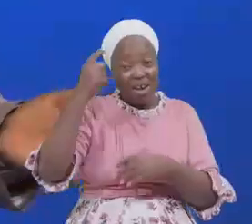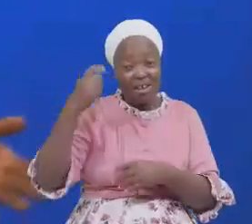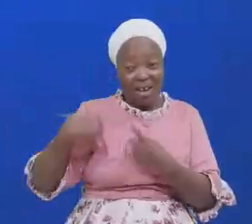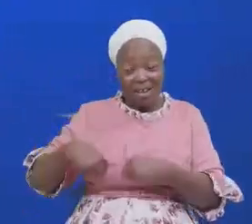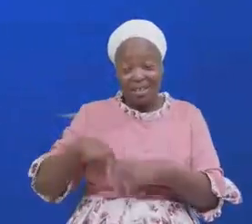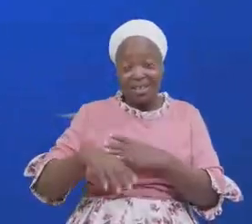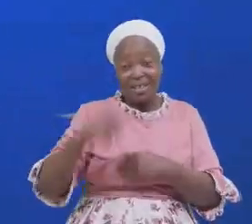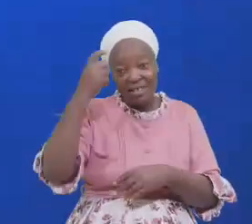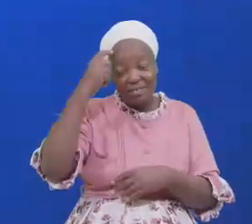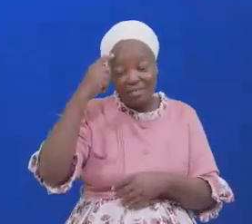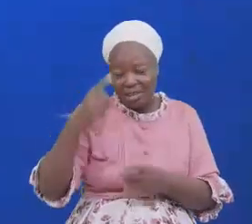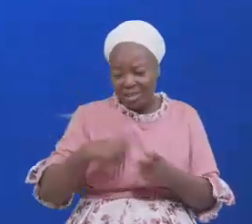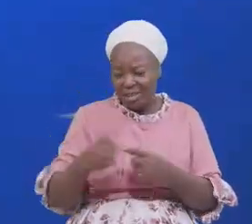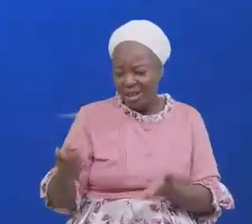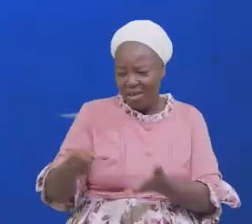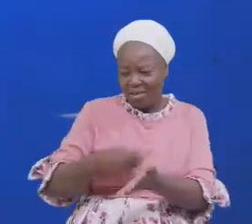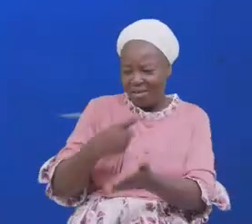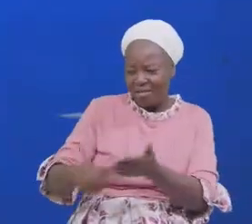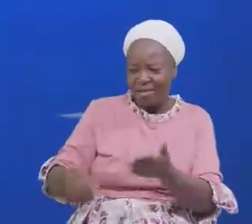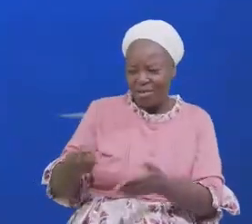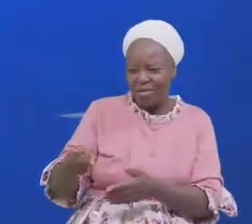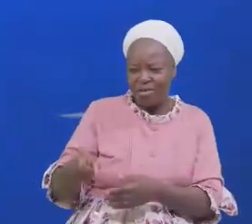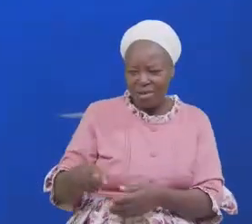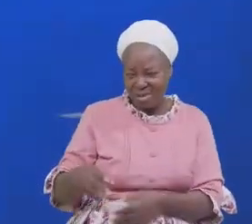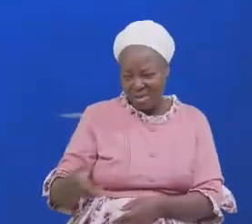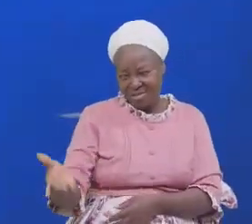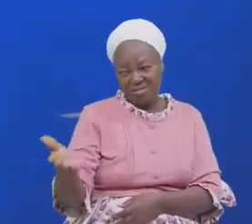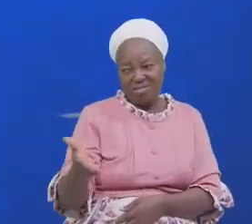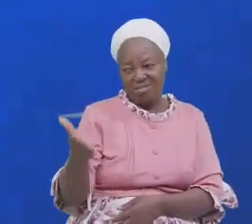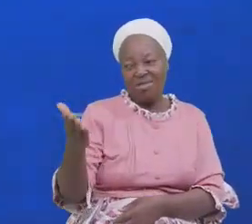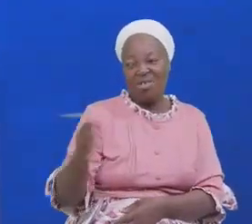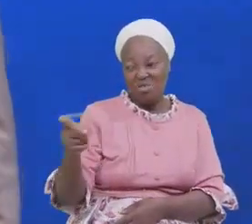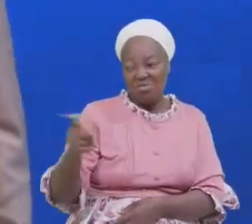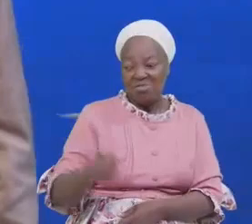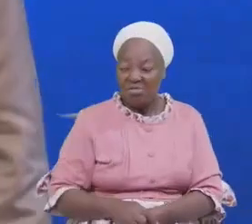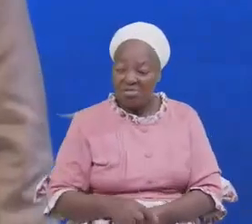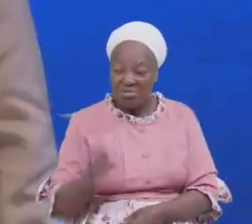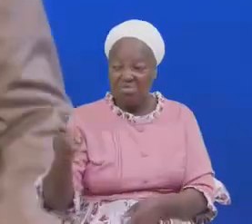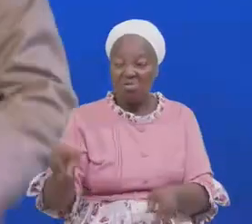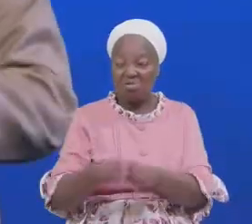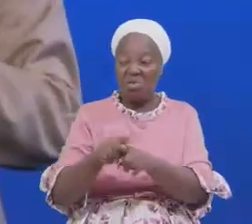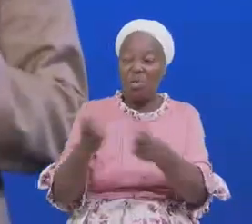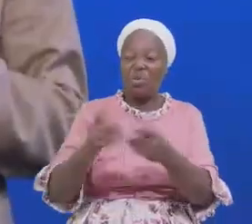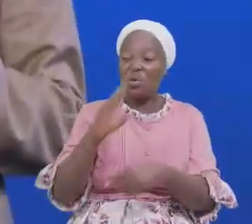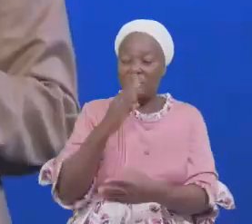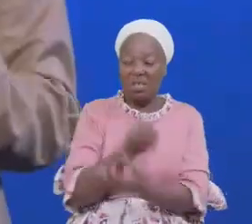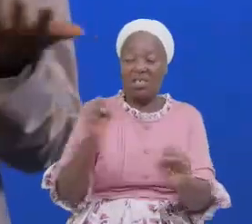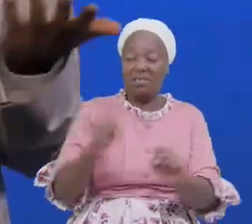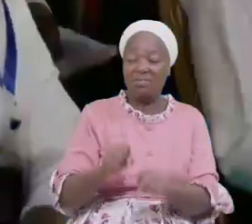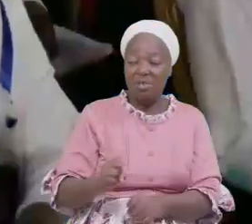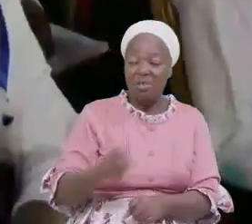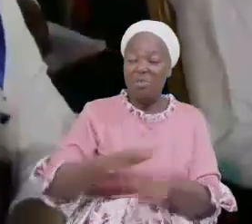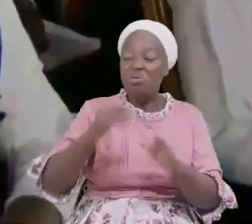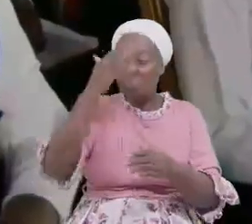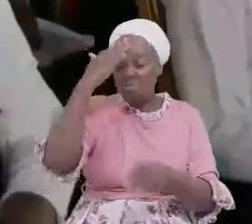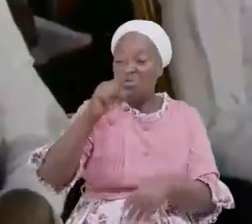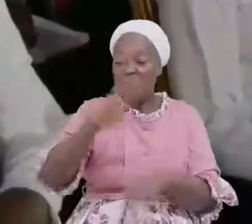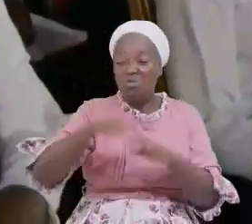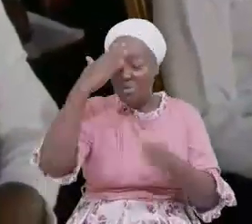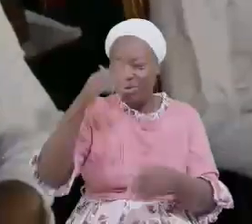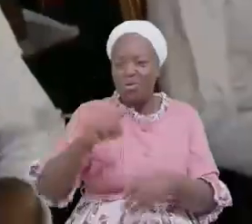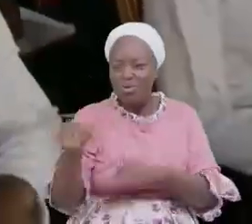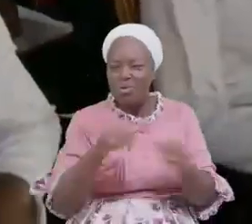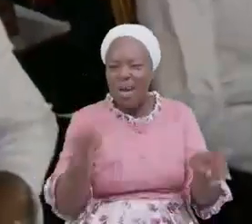you, you too of all people, you want to be saved. Don't you know, don't you know, don't you know, you do as if you did not